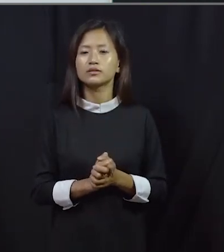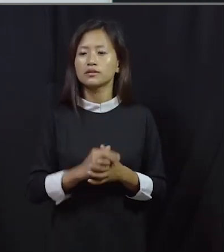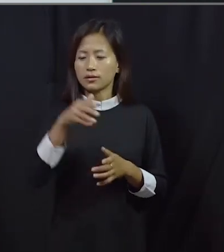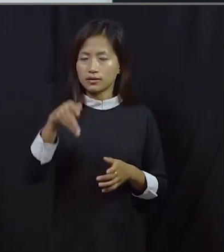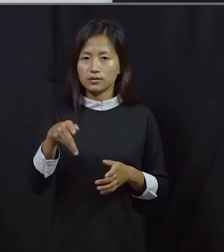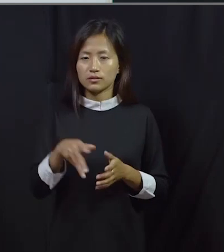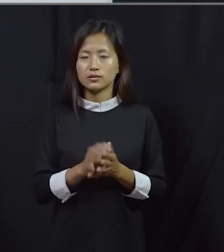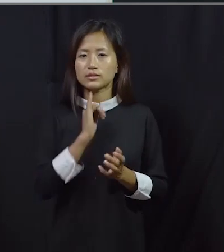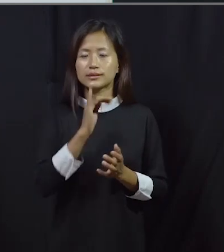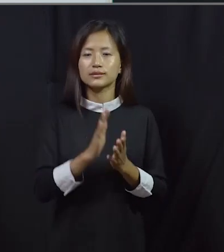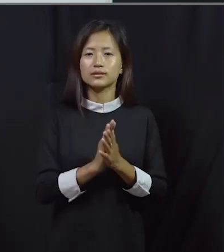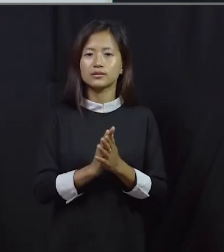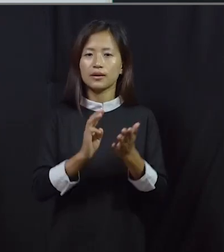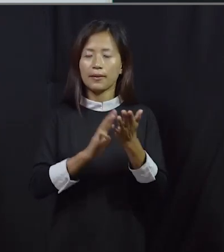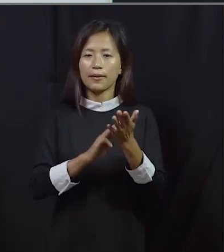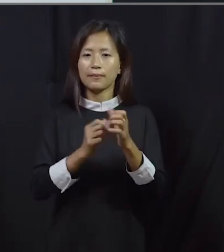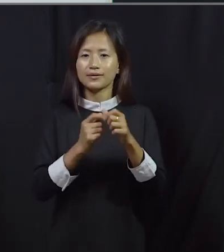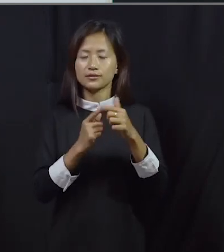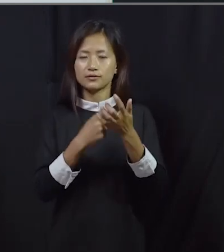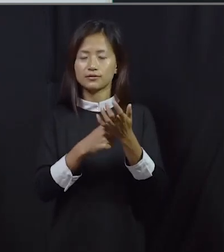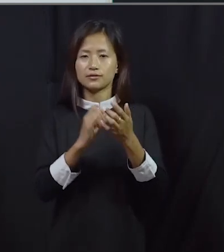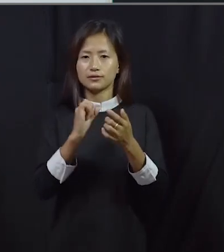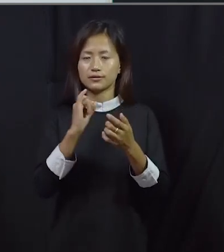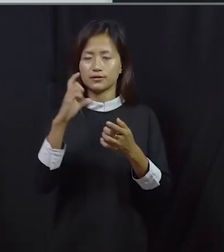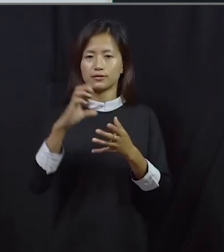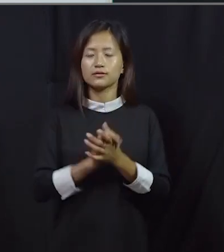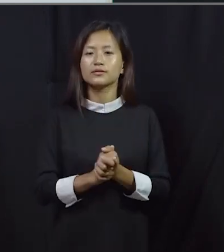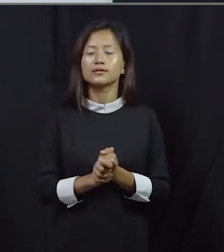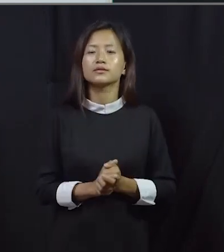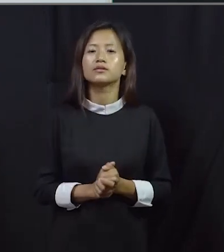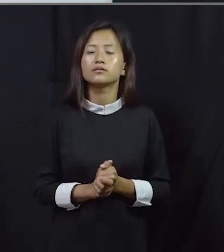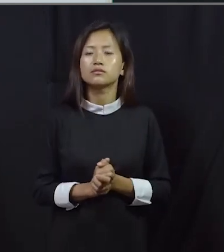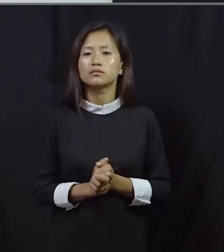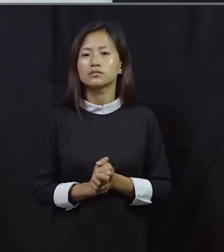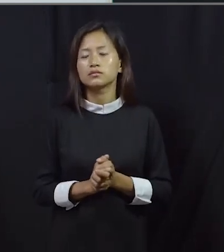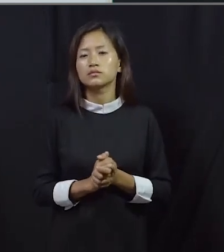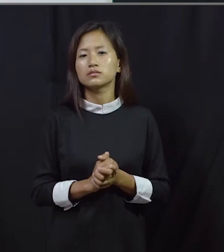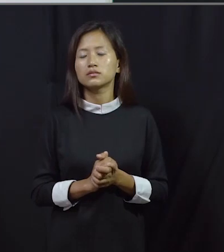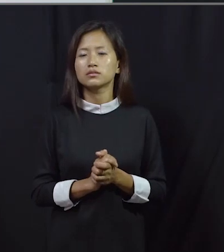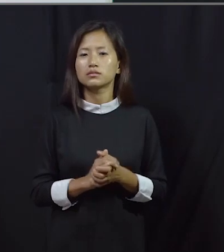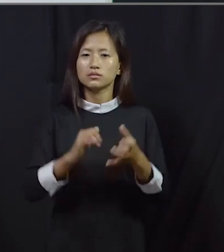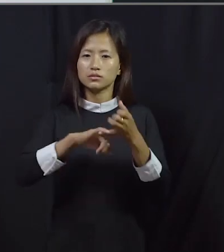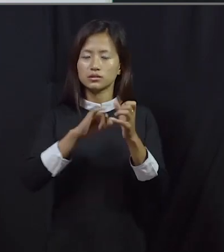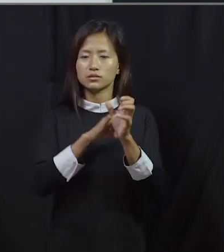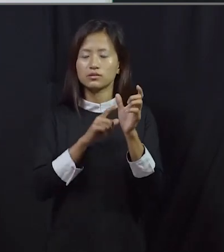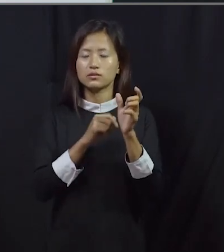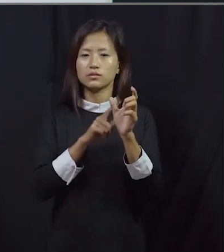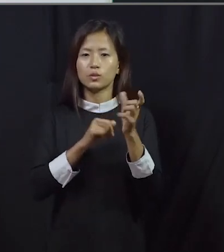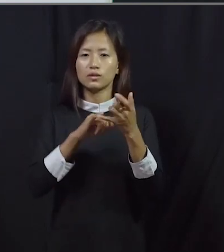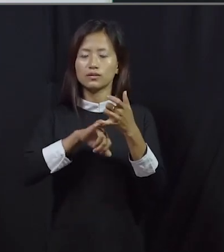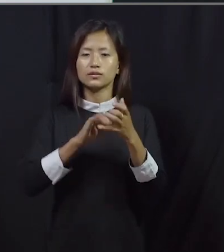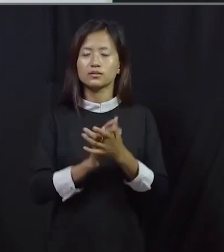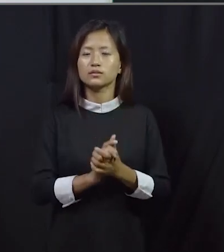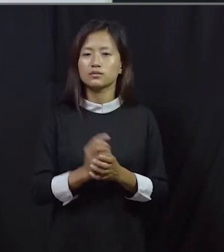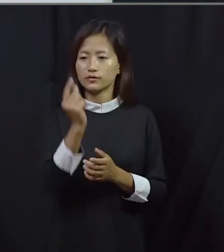it is a metric system of unit. It is what kind of unit? Metric. It is metric system of